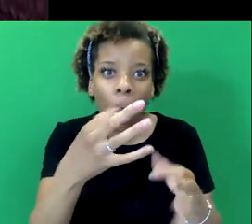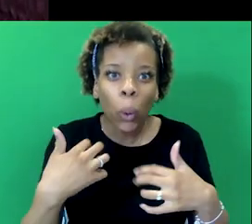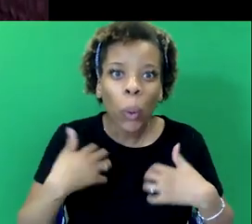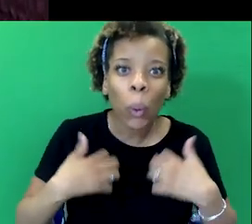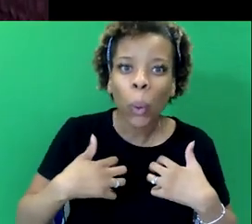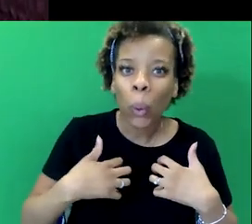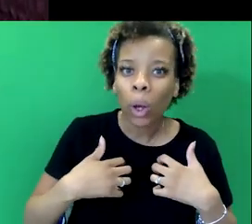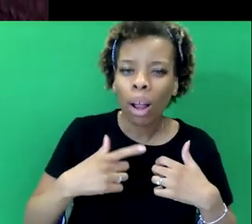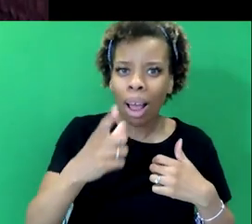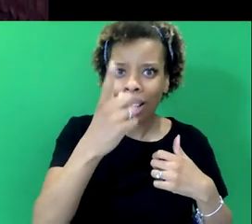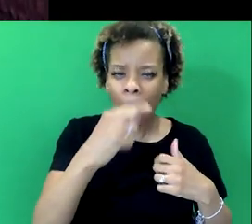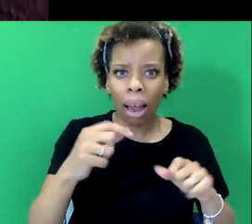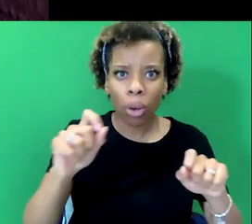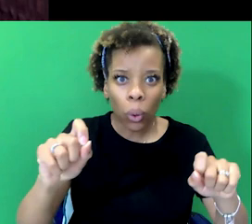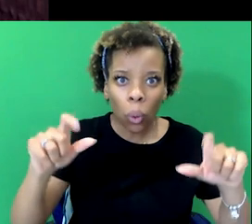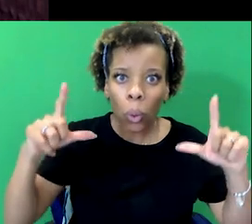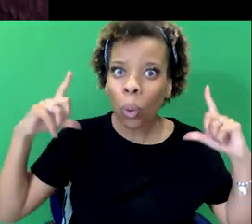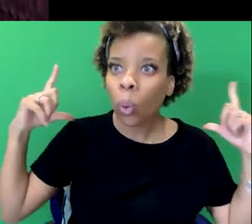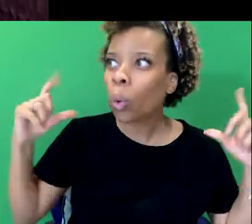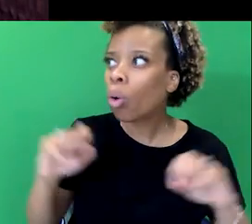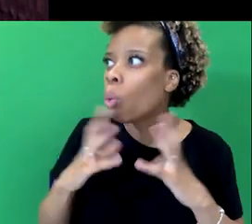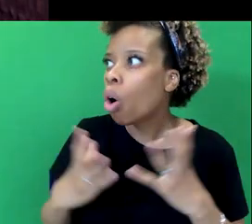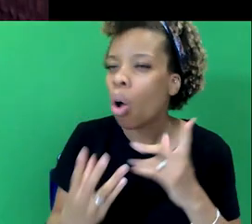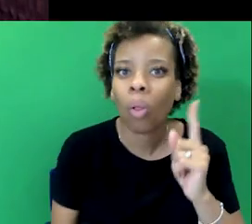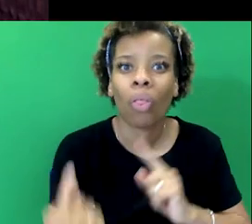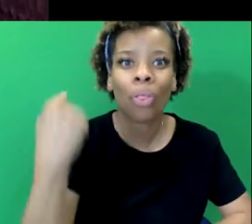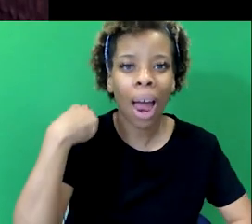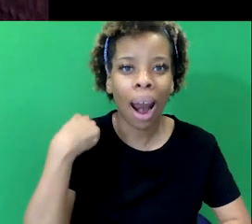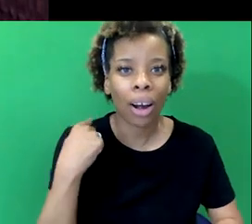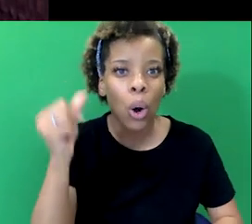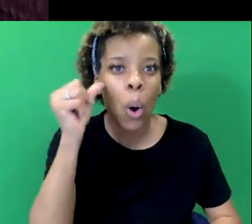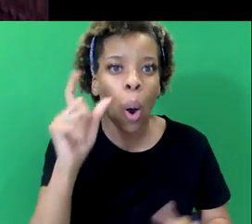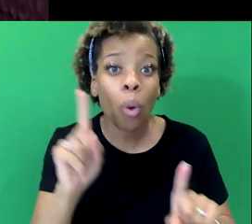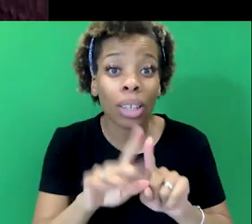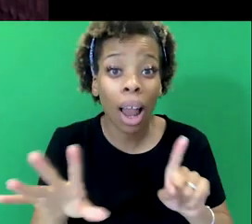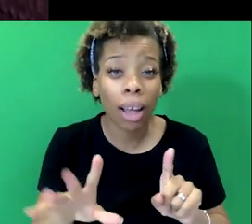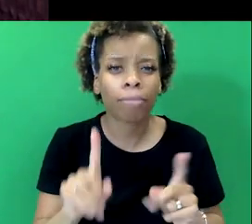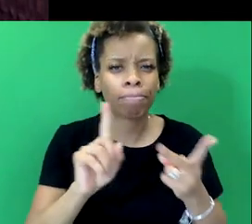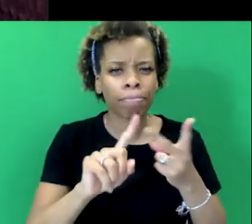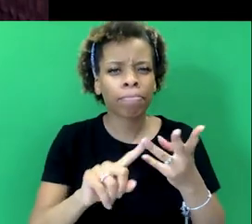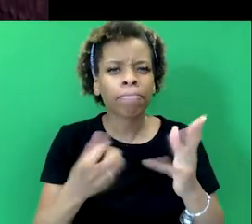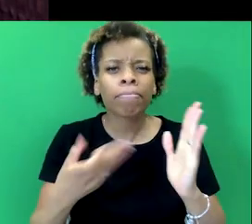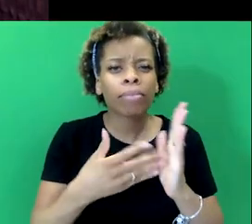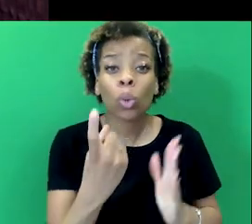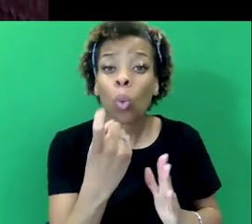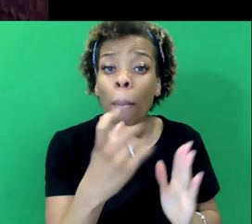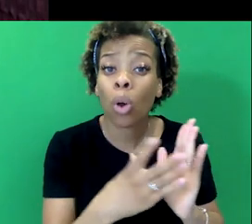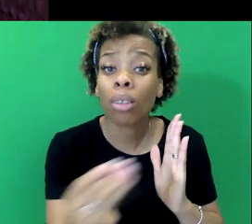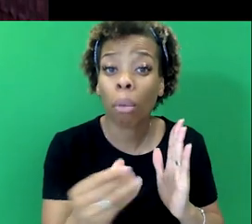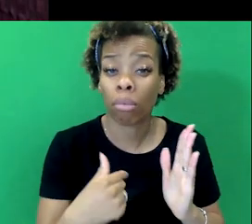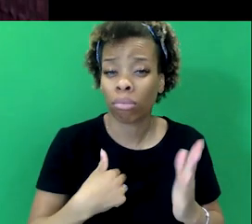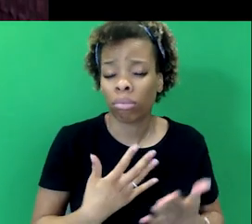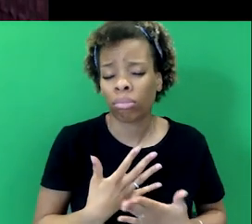experience the reanimation of the past. And if I may, I'm just going to use one more example, which I absolutely love, and it's